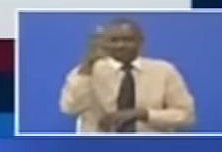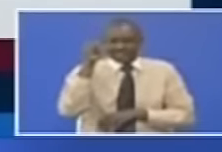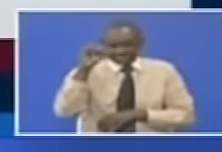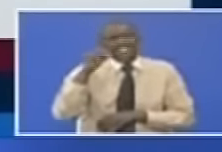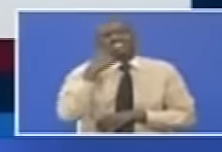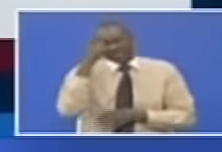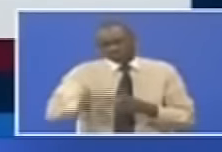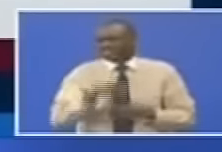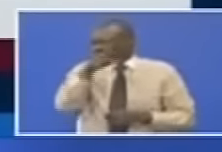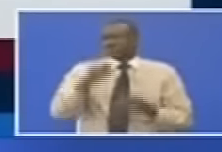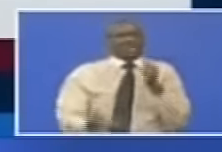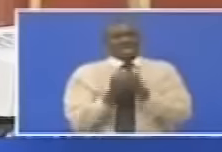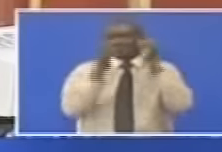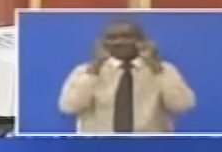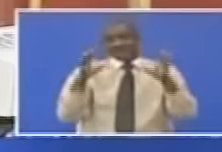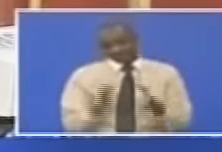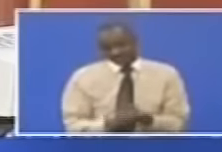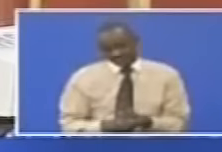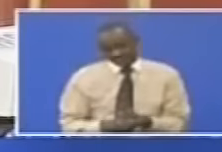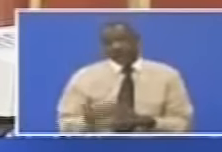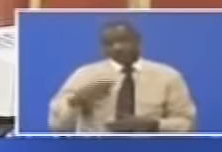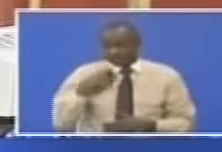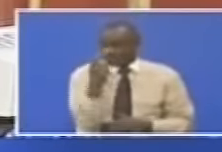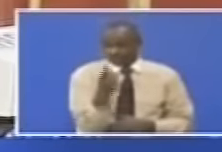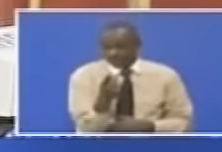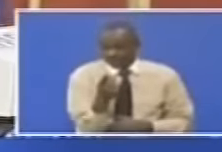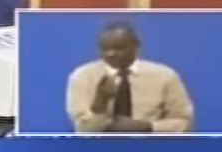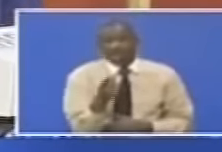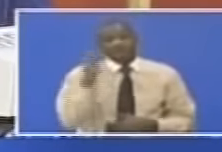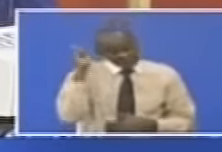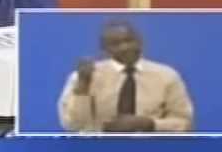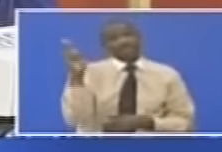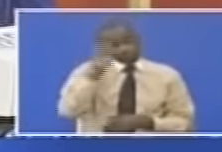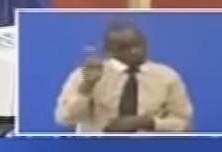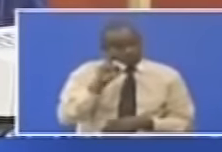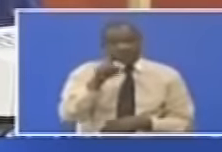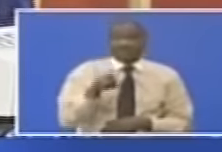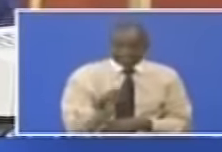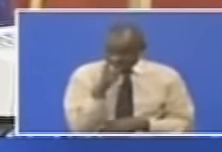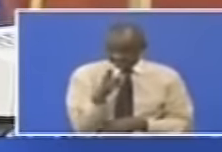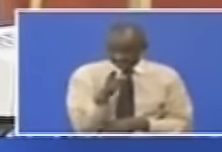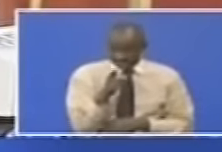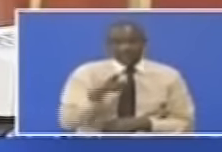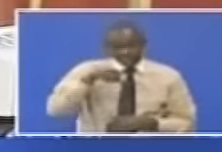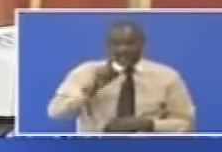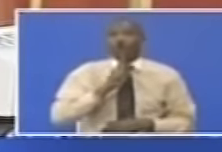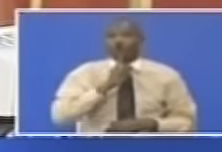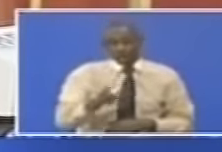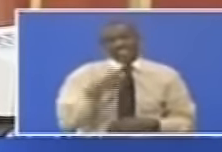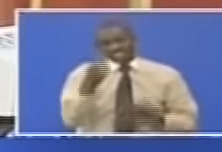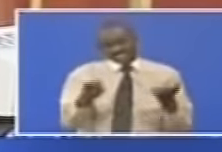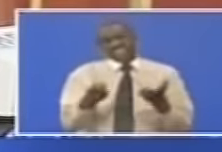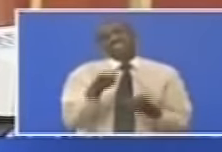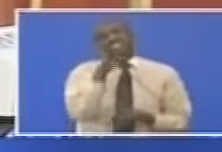be declared a sham and big failure. We demand that President Uhuru Kenyatta declares the Eurobond matter